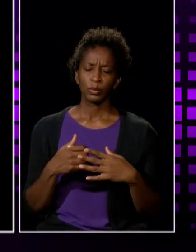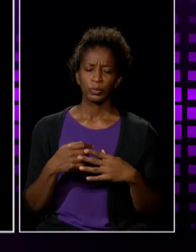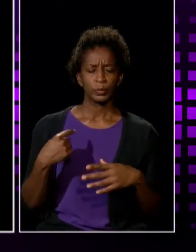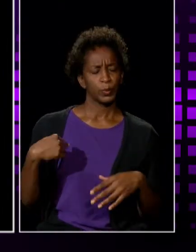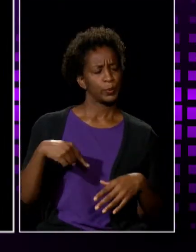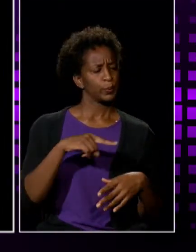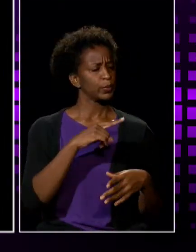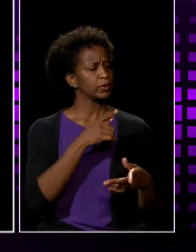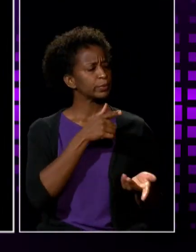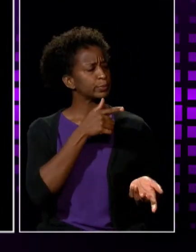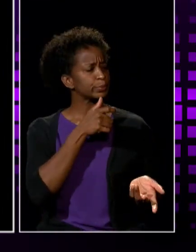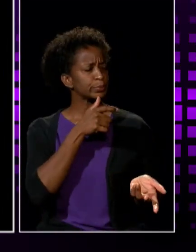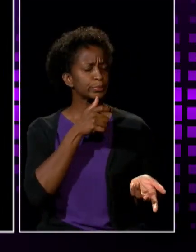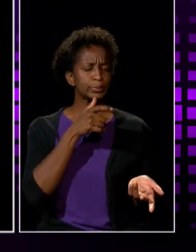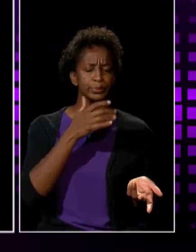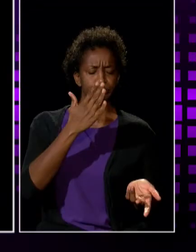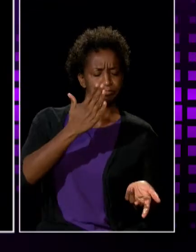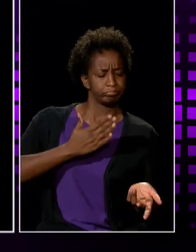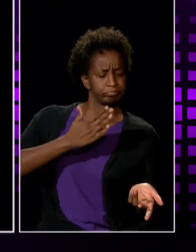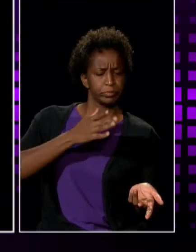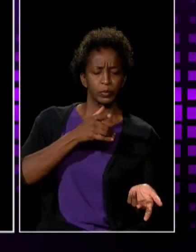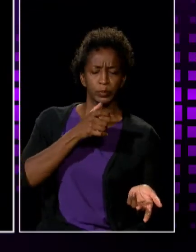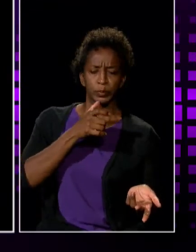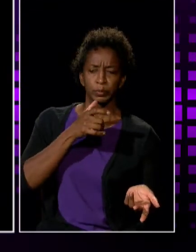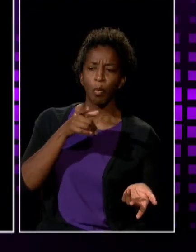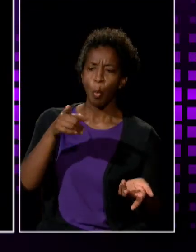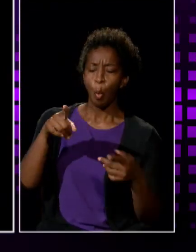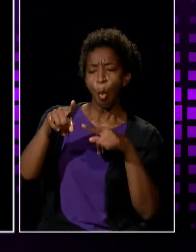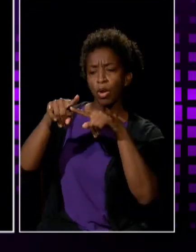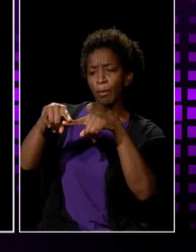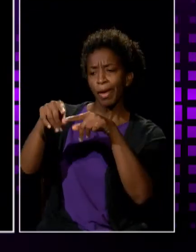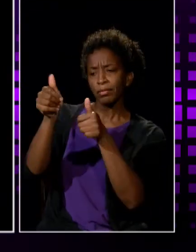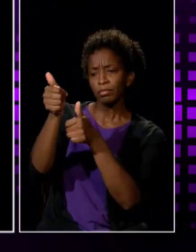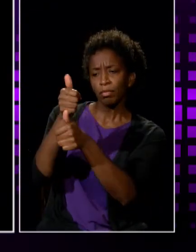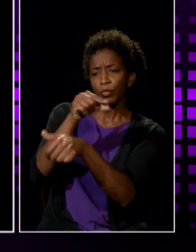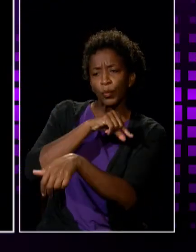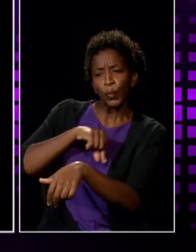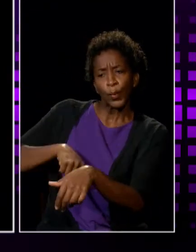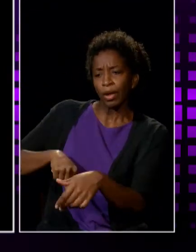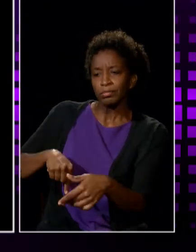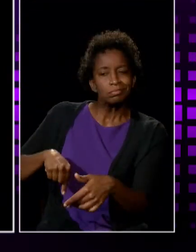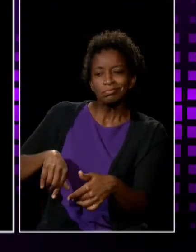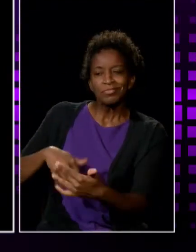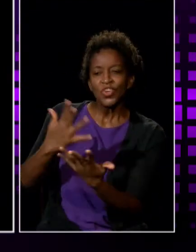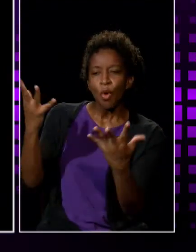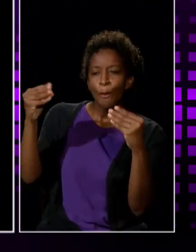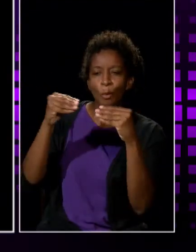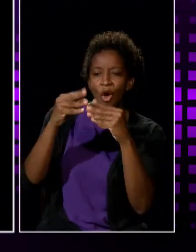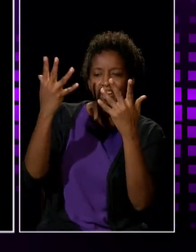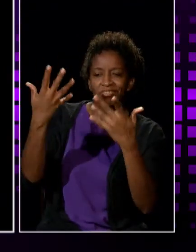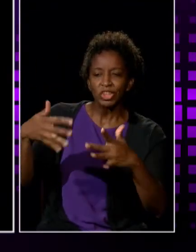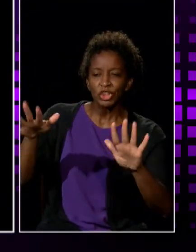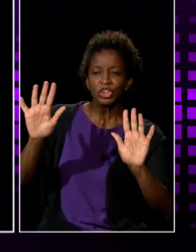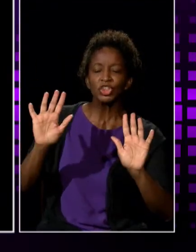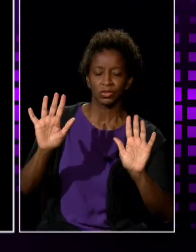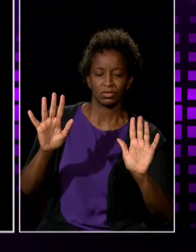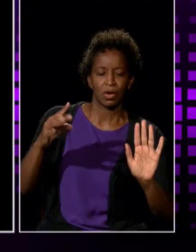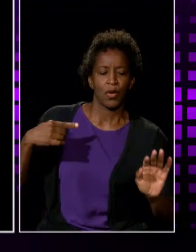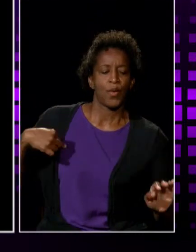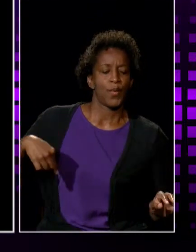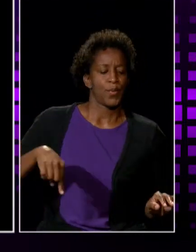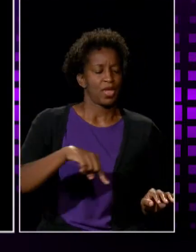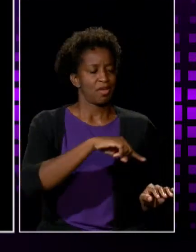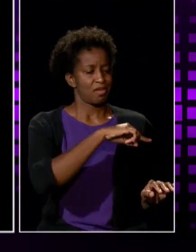but we're saying that our people, we as a people are able to represent who we are and what it